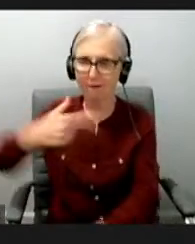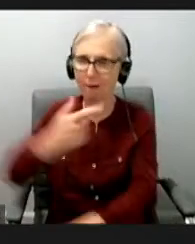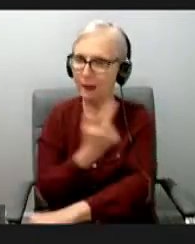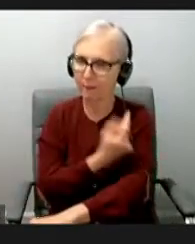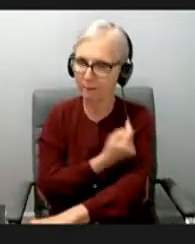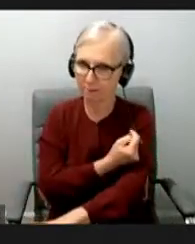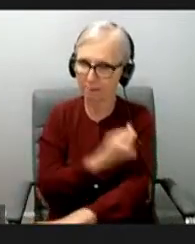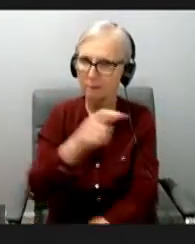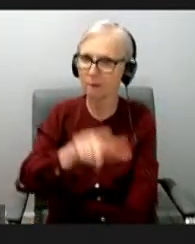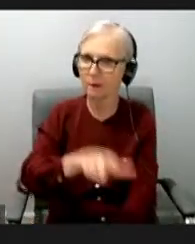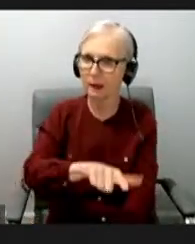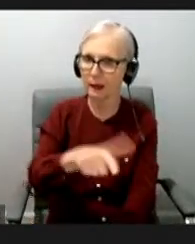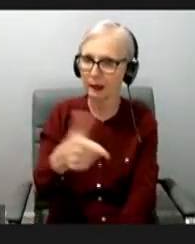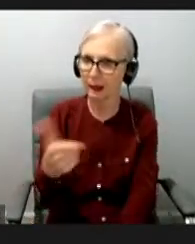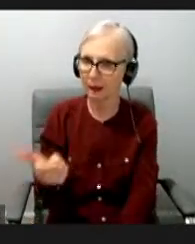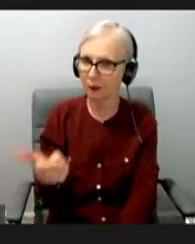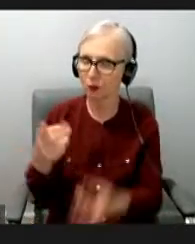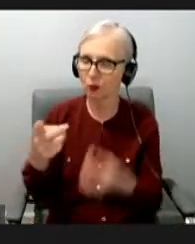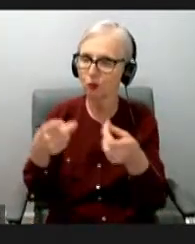it over to Director Bookman.